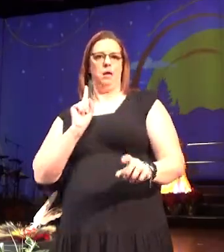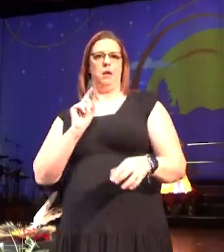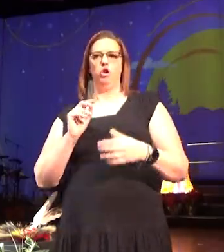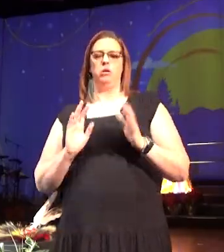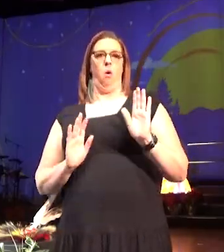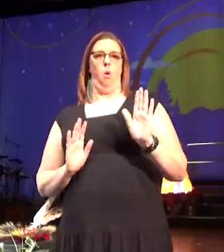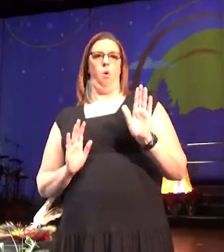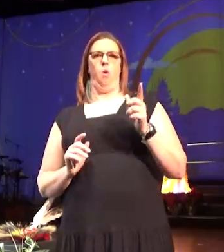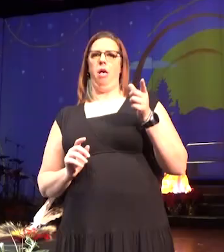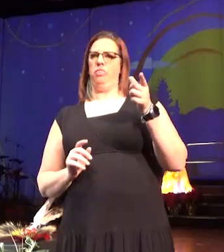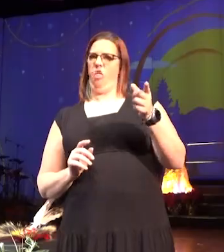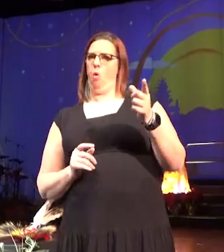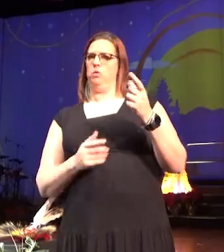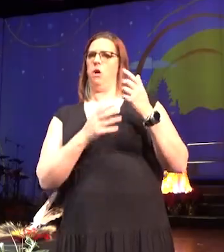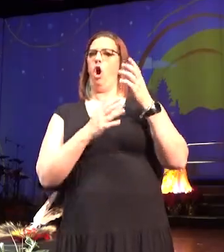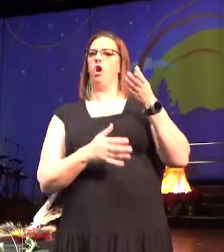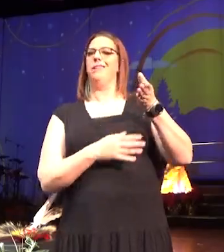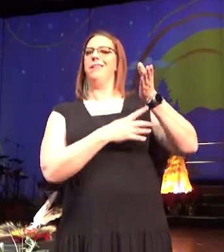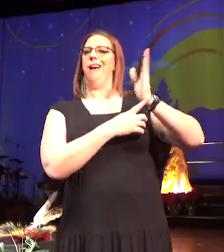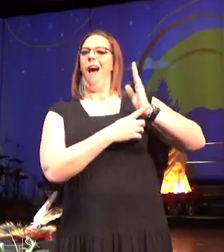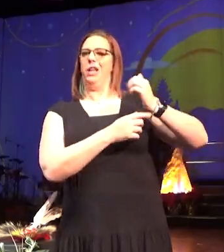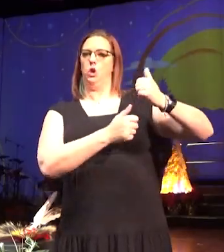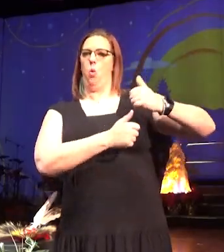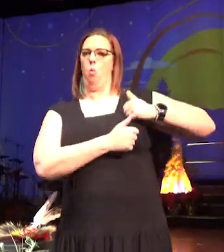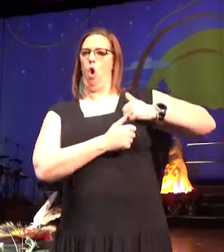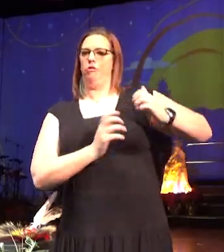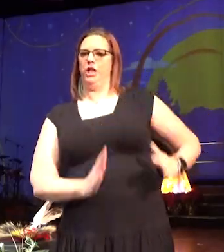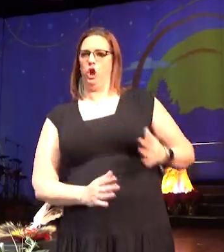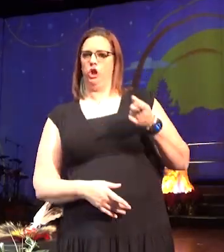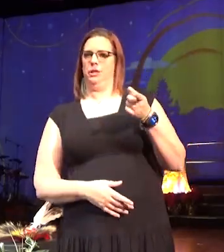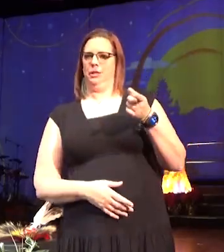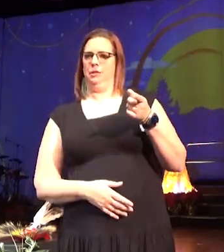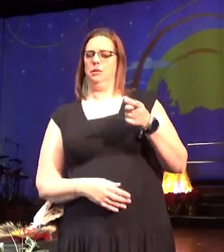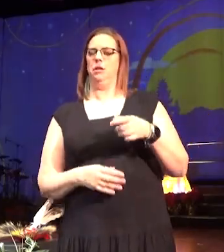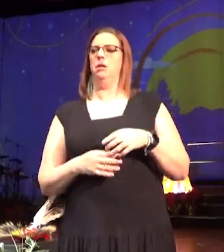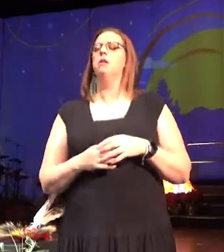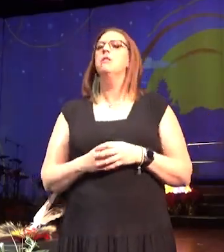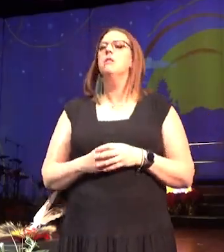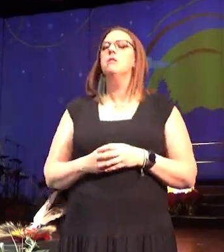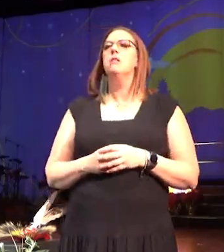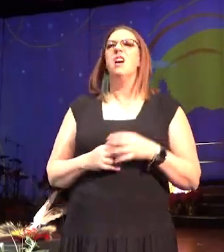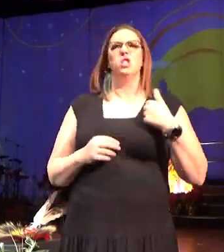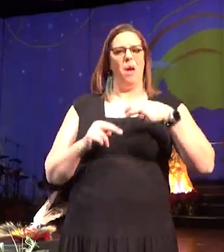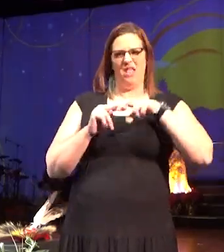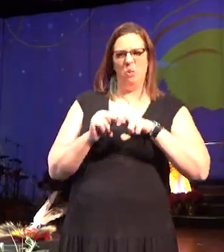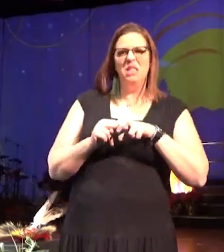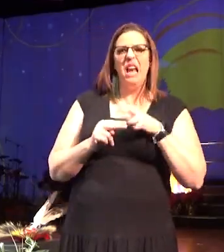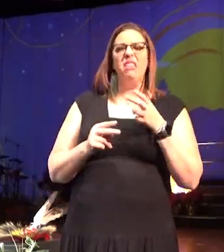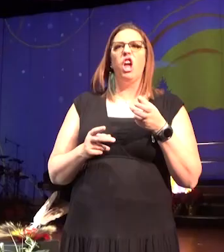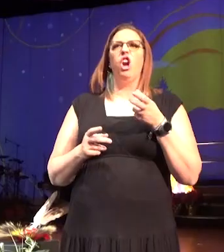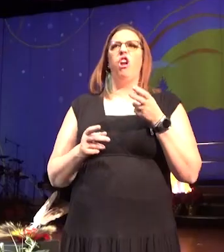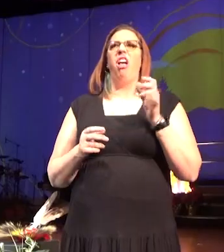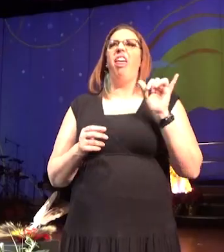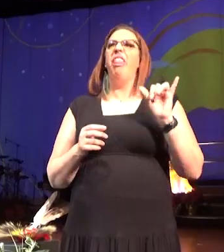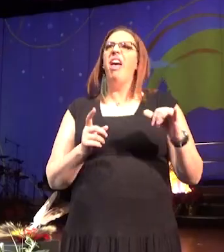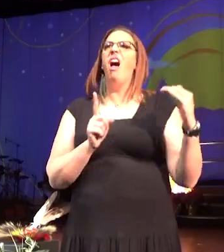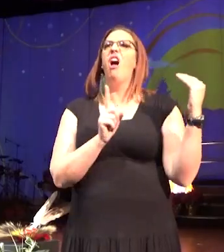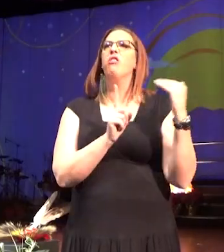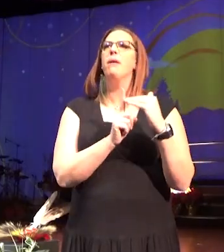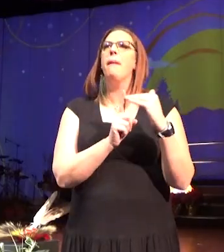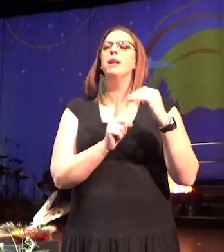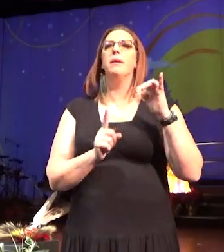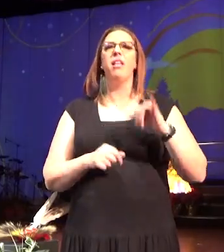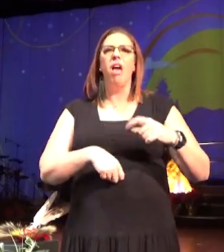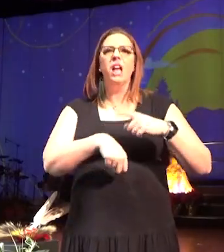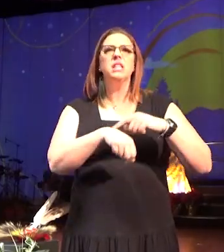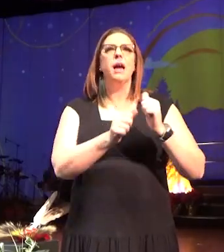are one of God's warriors," she said. So it reminded me of that time I was on a hill.